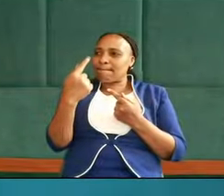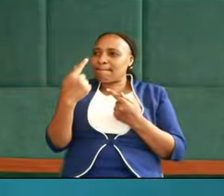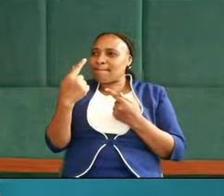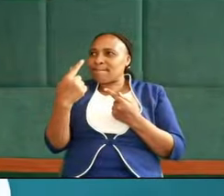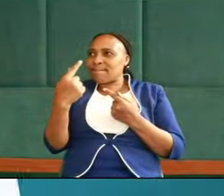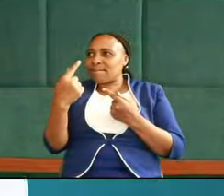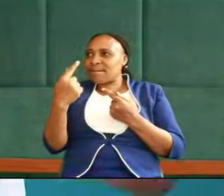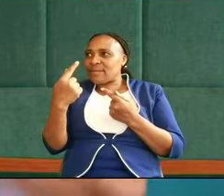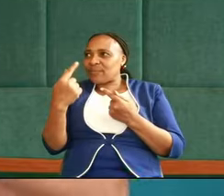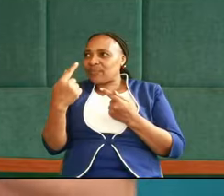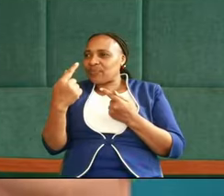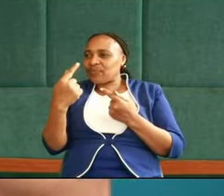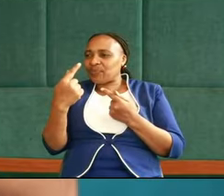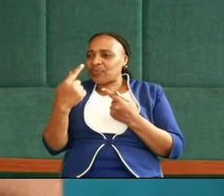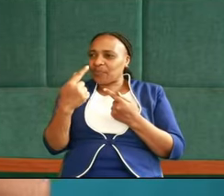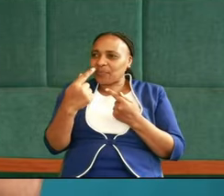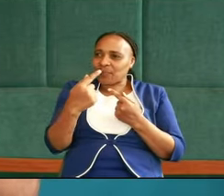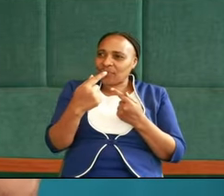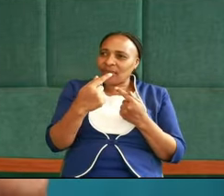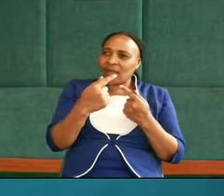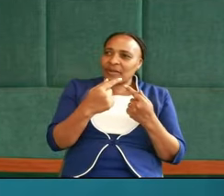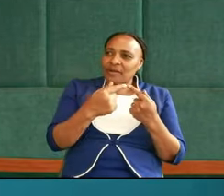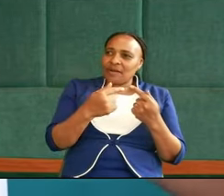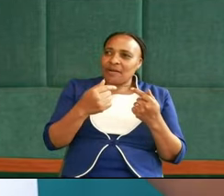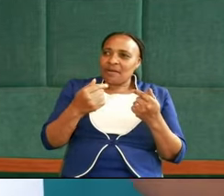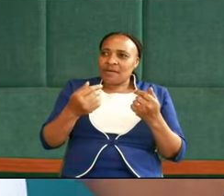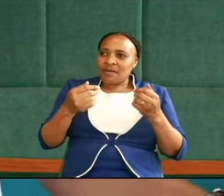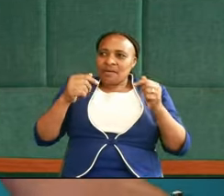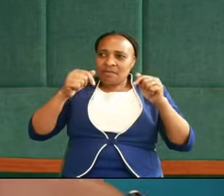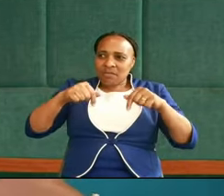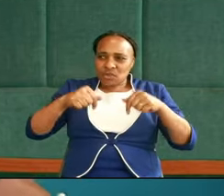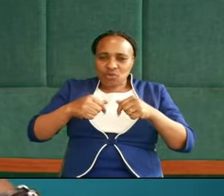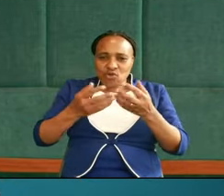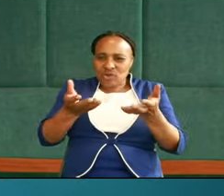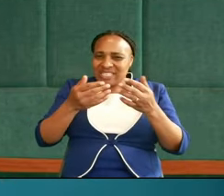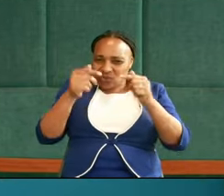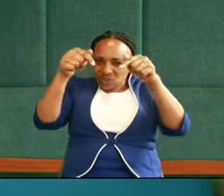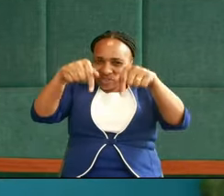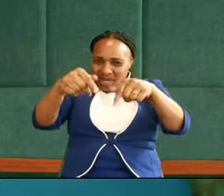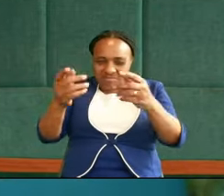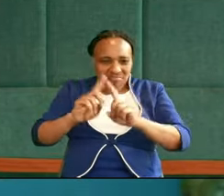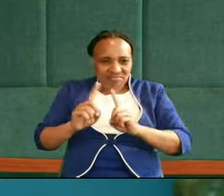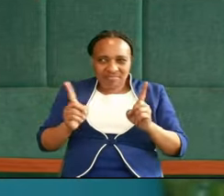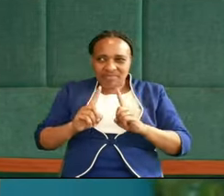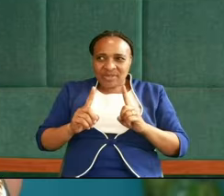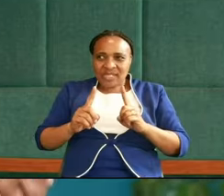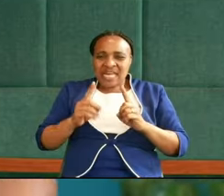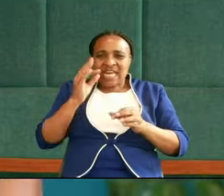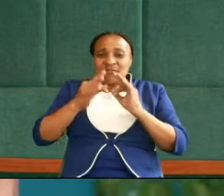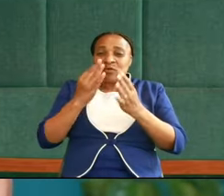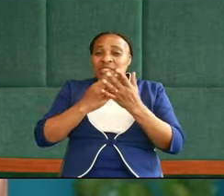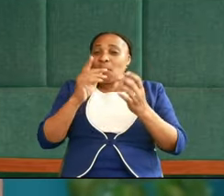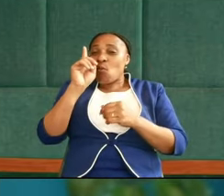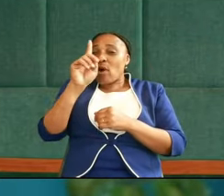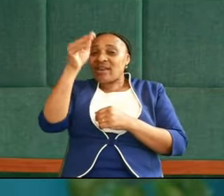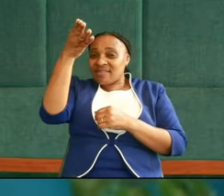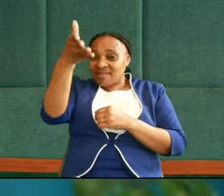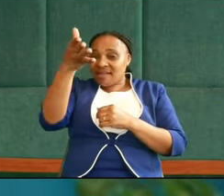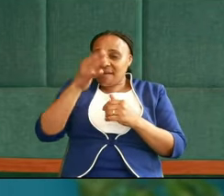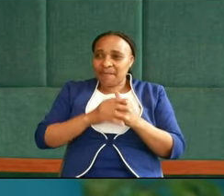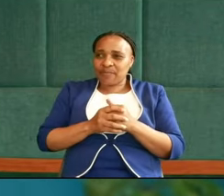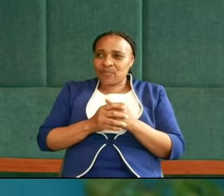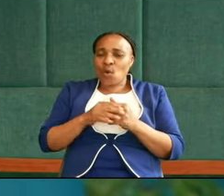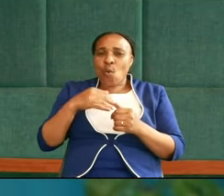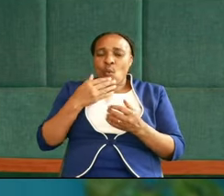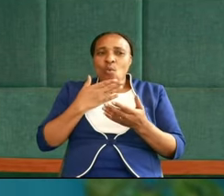I want to make a basic altar call. You may not need to come here. Is there somebody here who